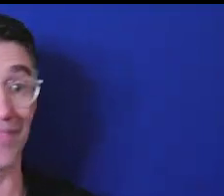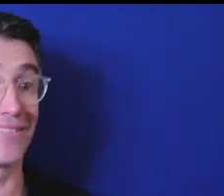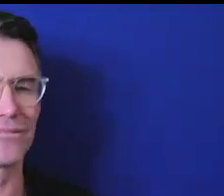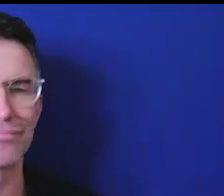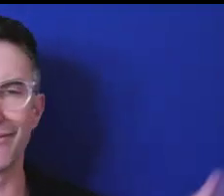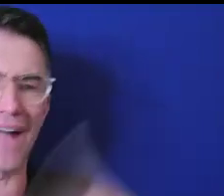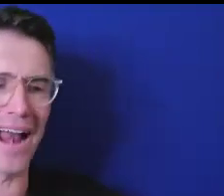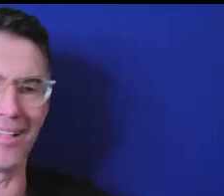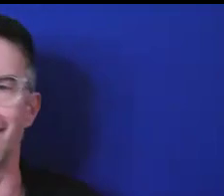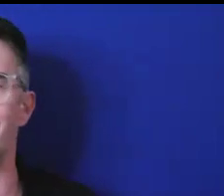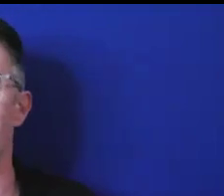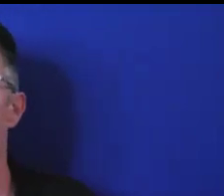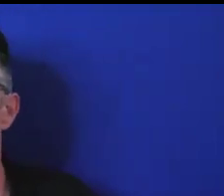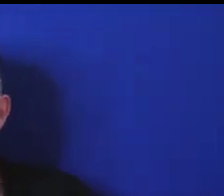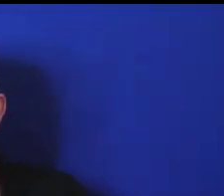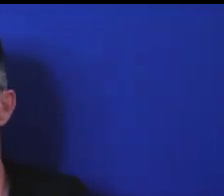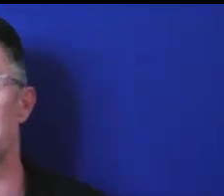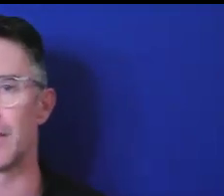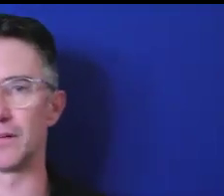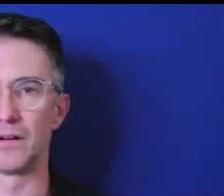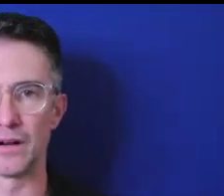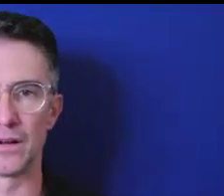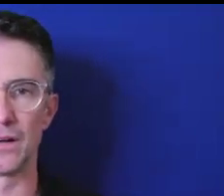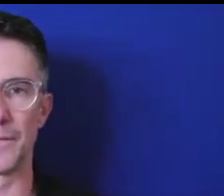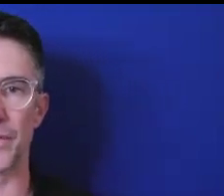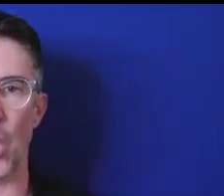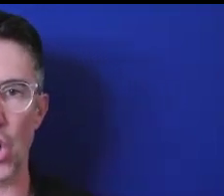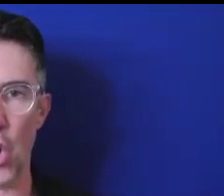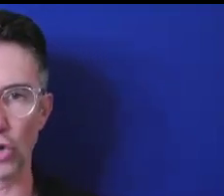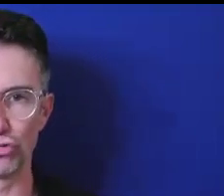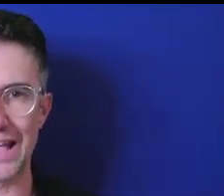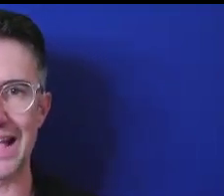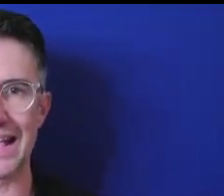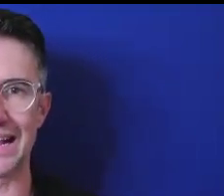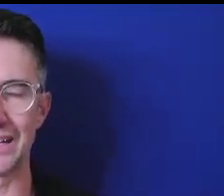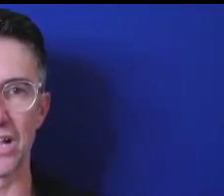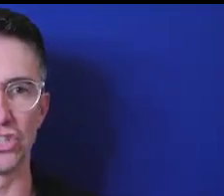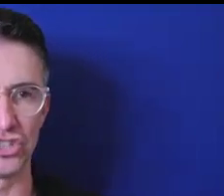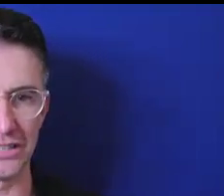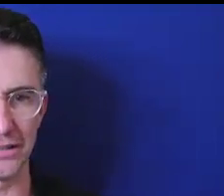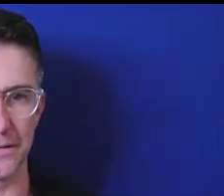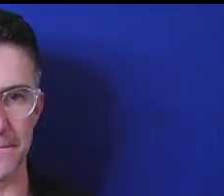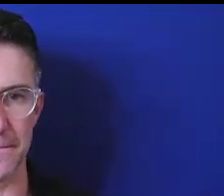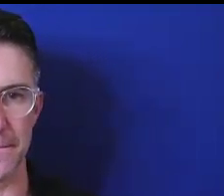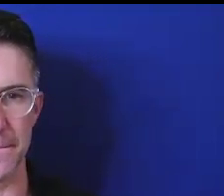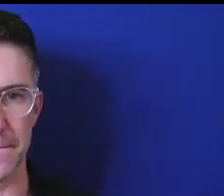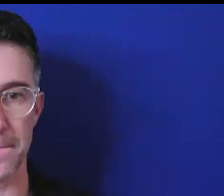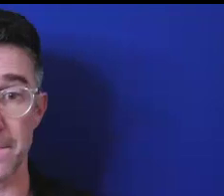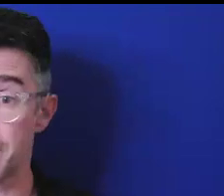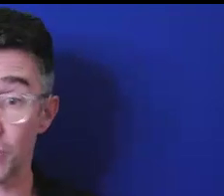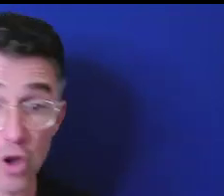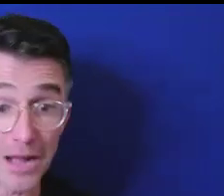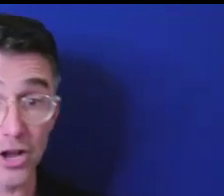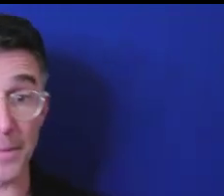any reflection in few seconds with regards to the different questions that have been asked.